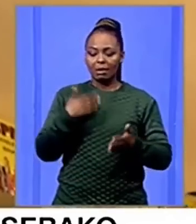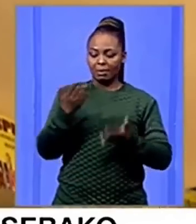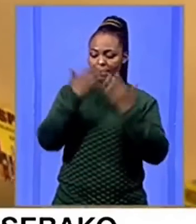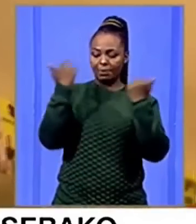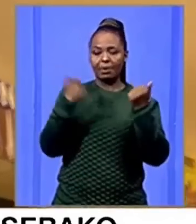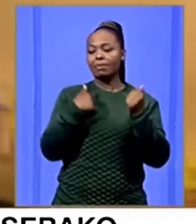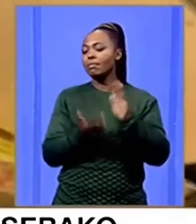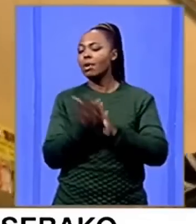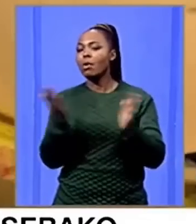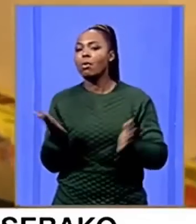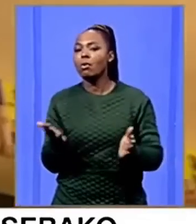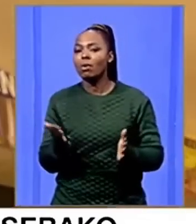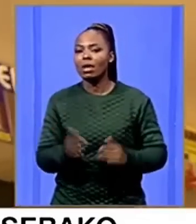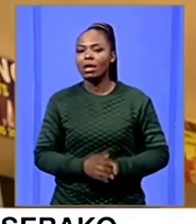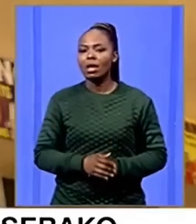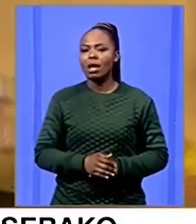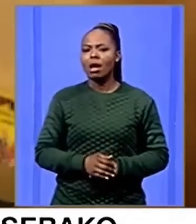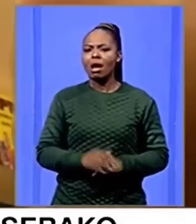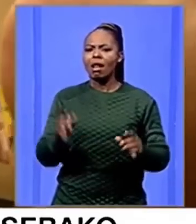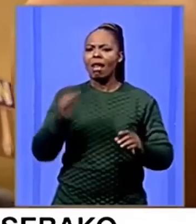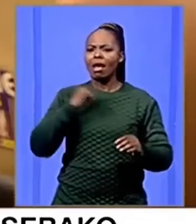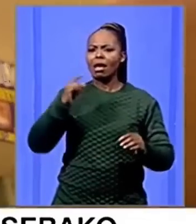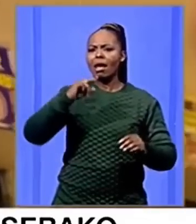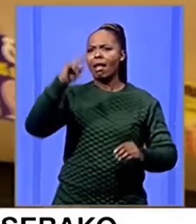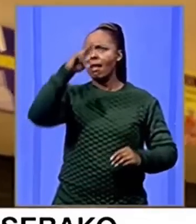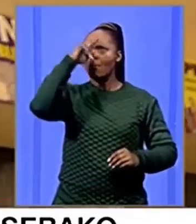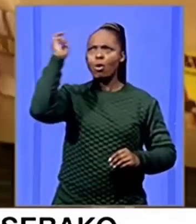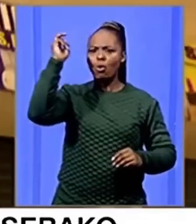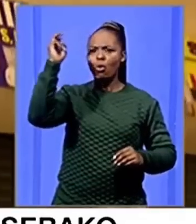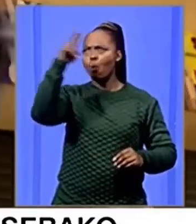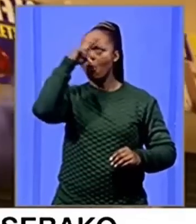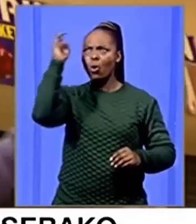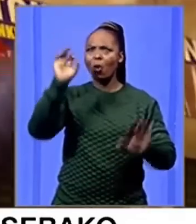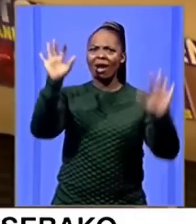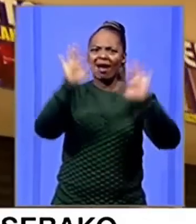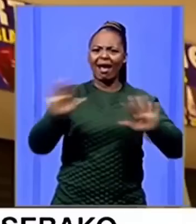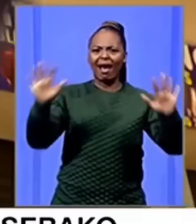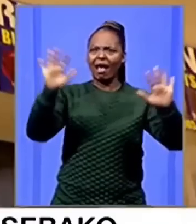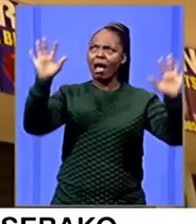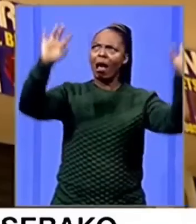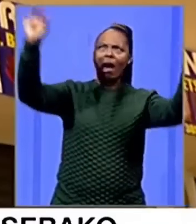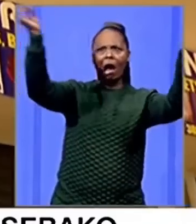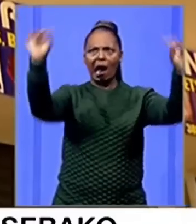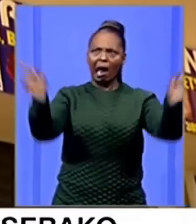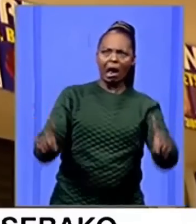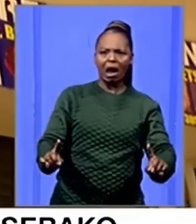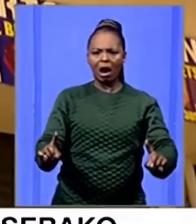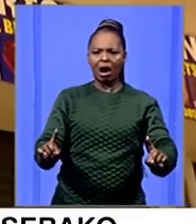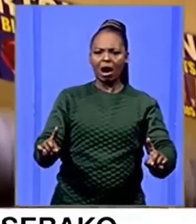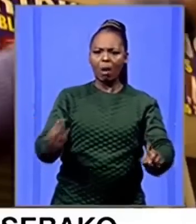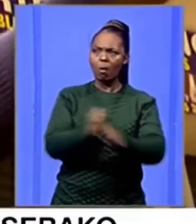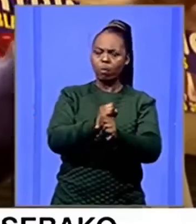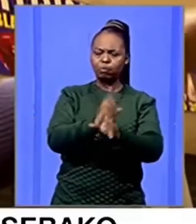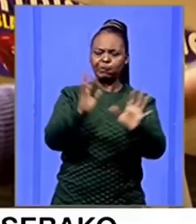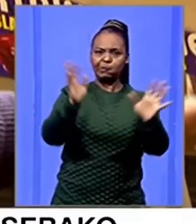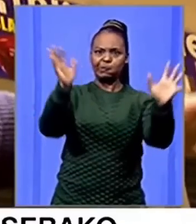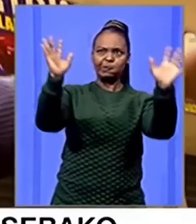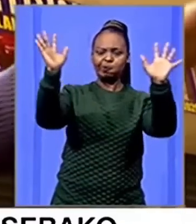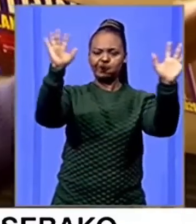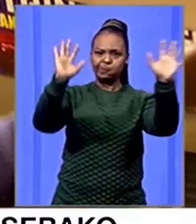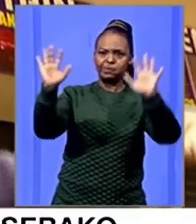when I light it a sharp a blue light. Yeah, blue light like a sky like. So all around